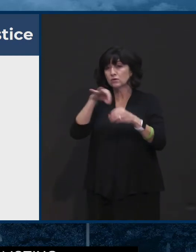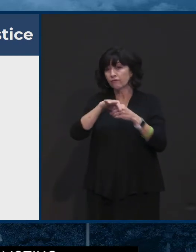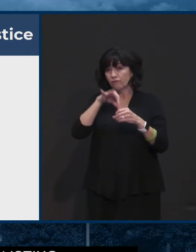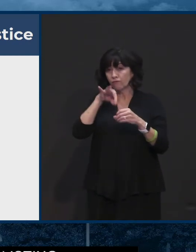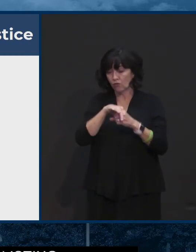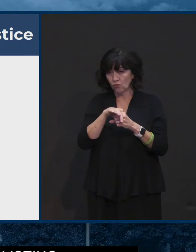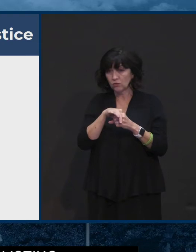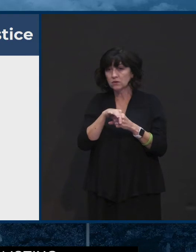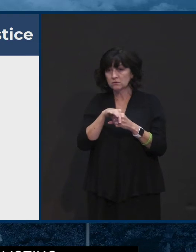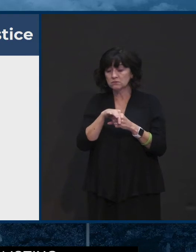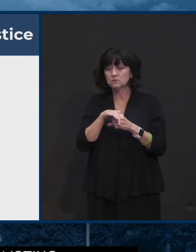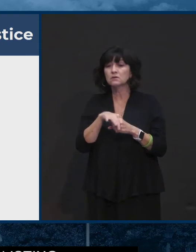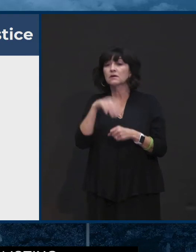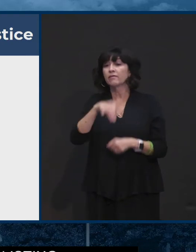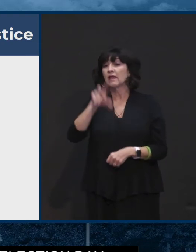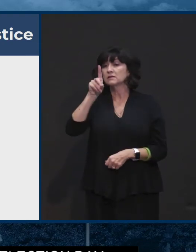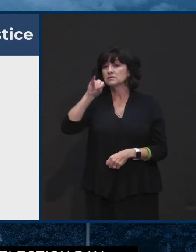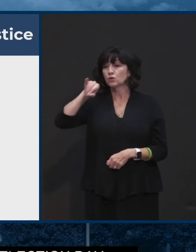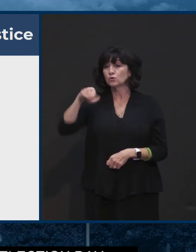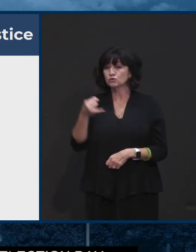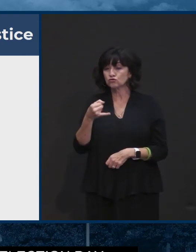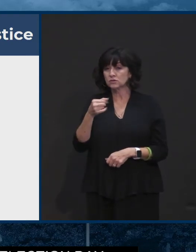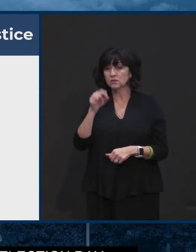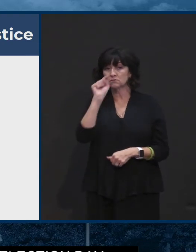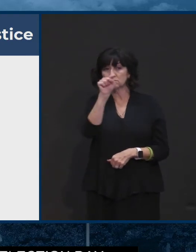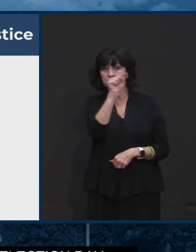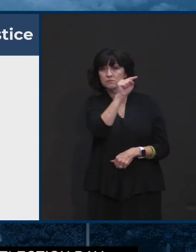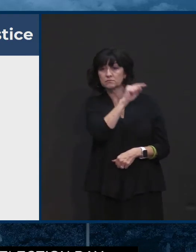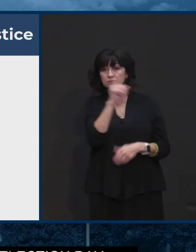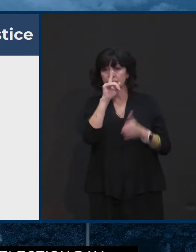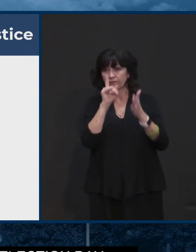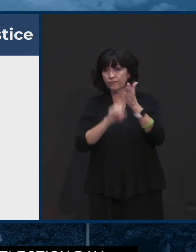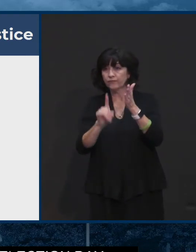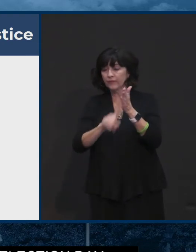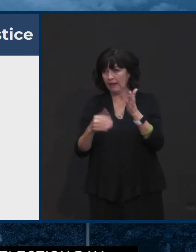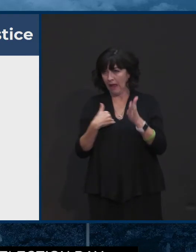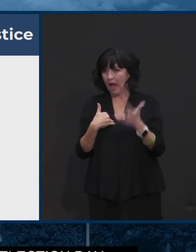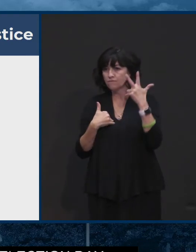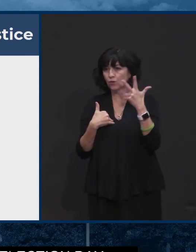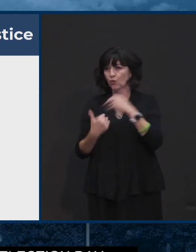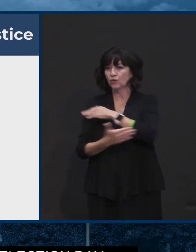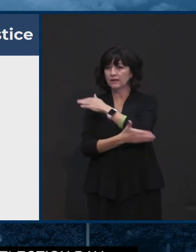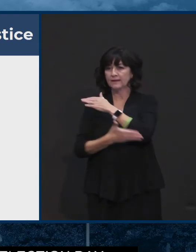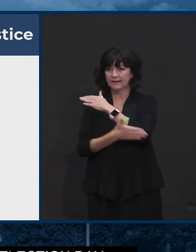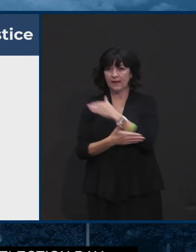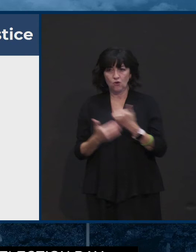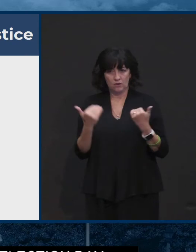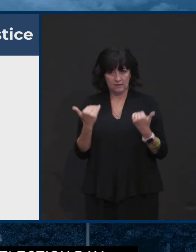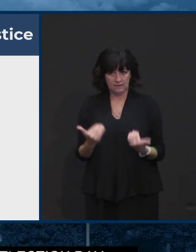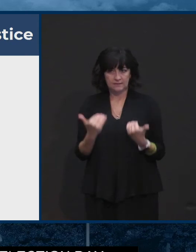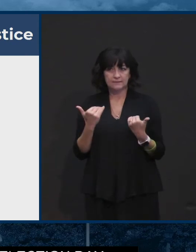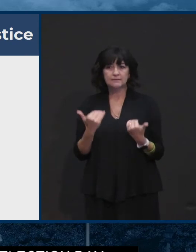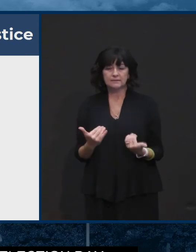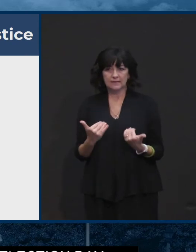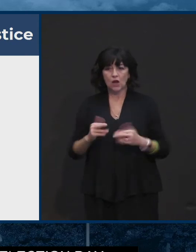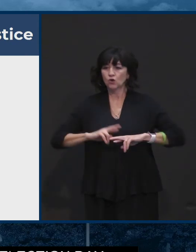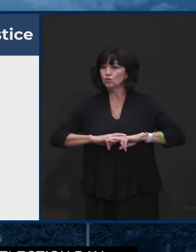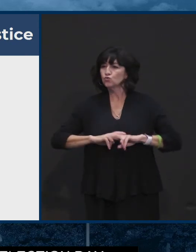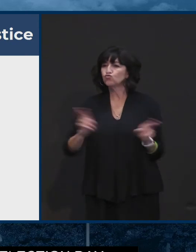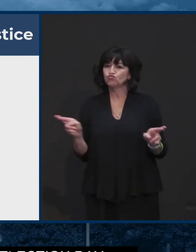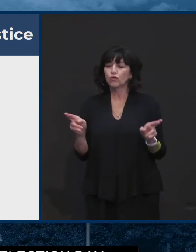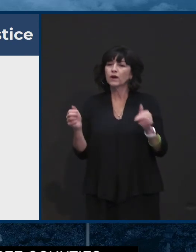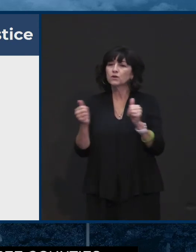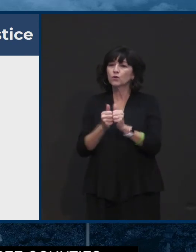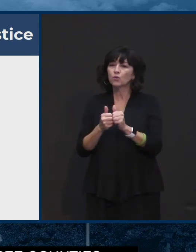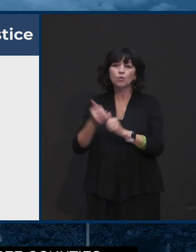The Department of Justice investigators in all 3 counties are right now staffing a hotline for law enforcement